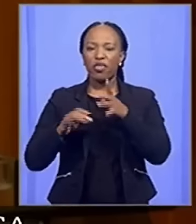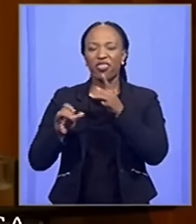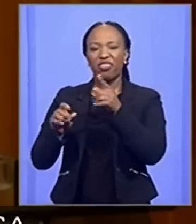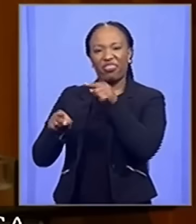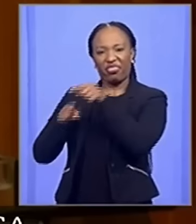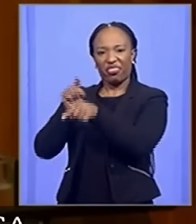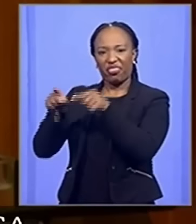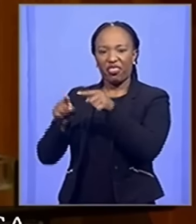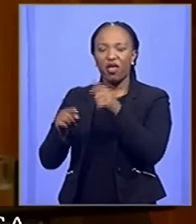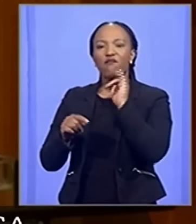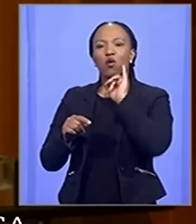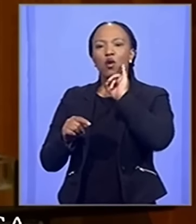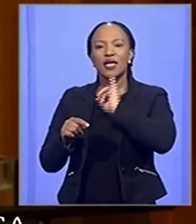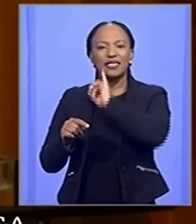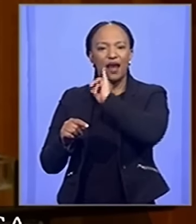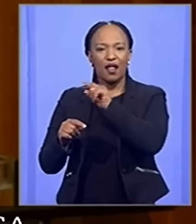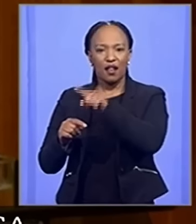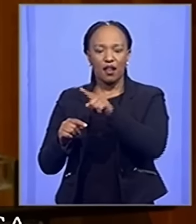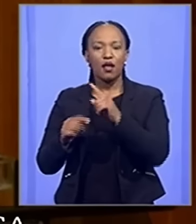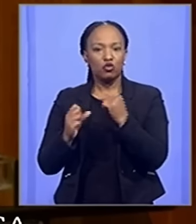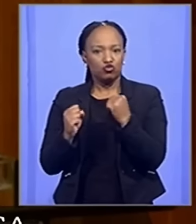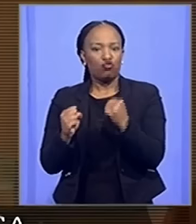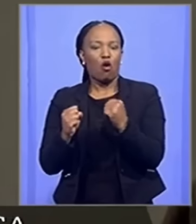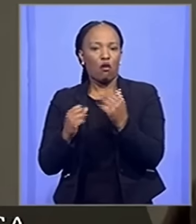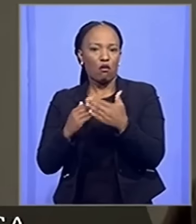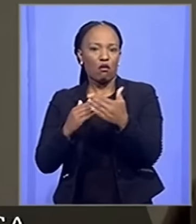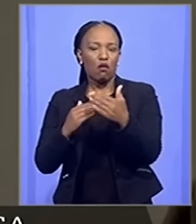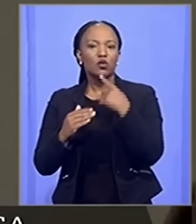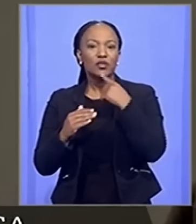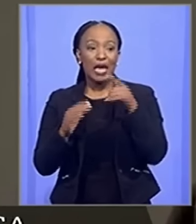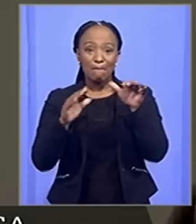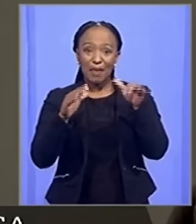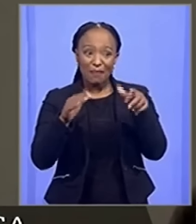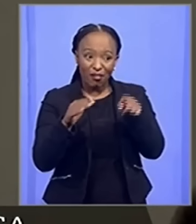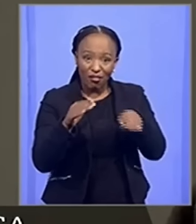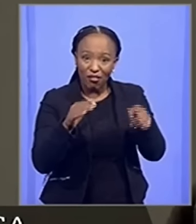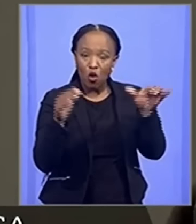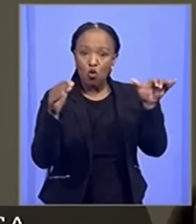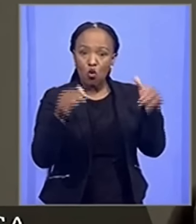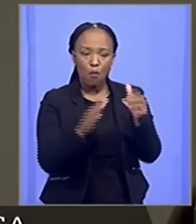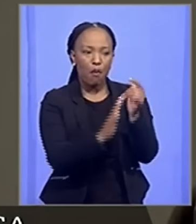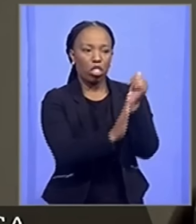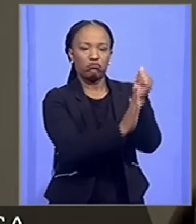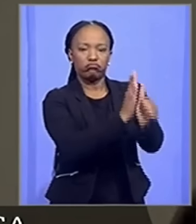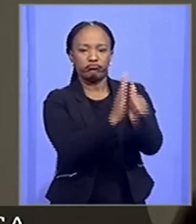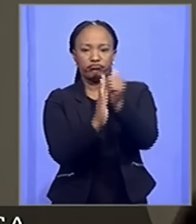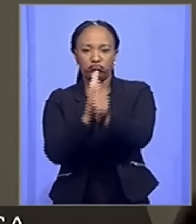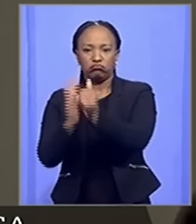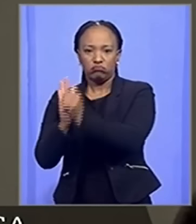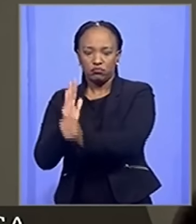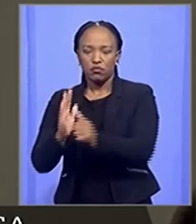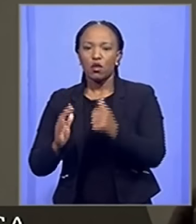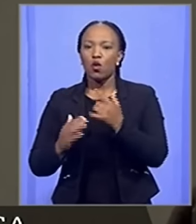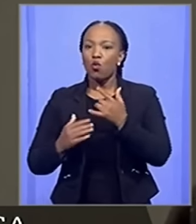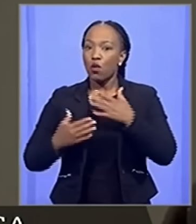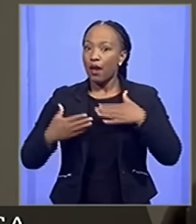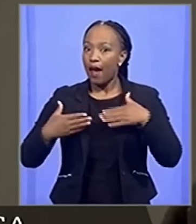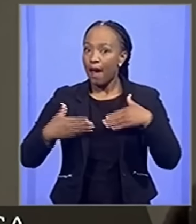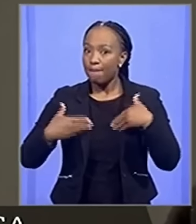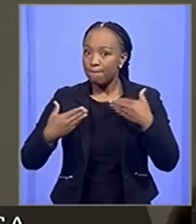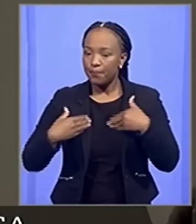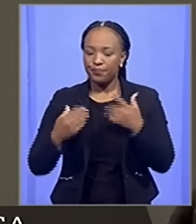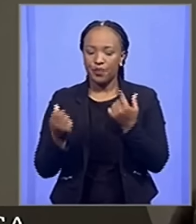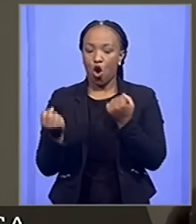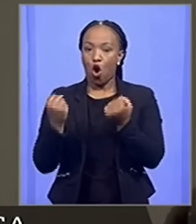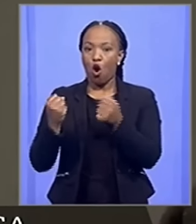is getting stronger and stronger by the day, that a genocide is underway. So we are really pleased that the court has given very